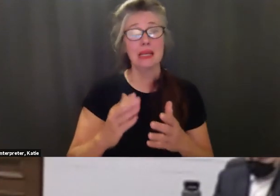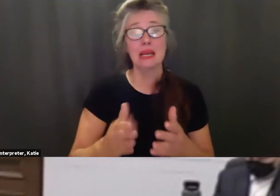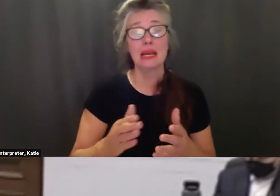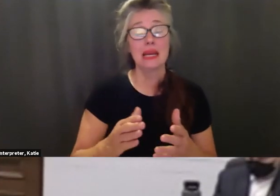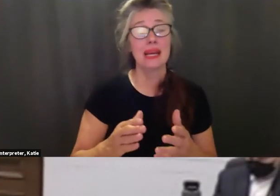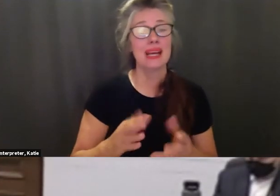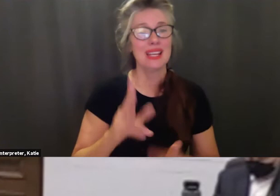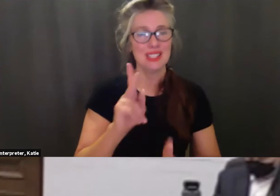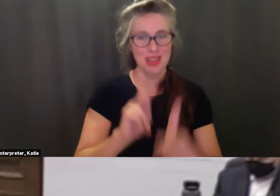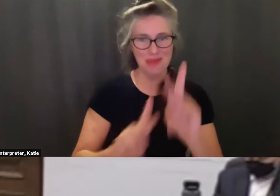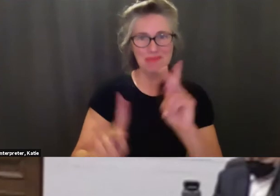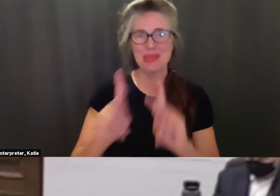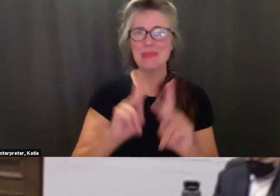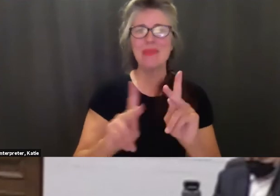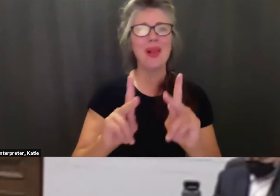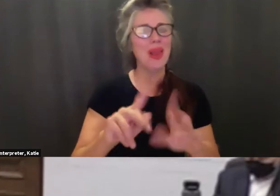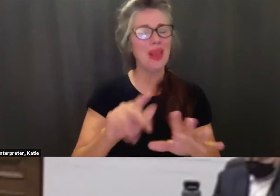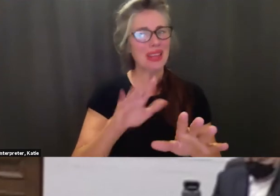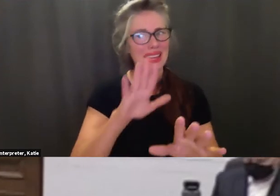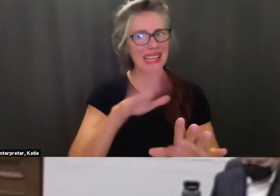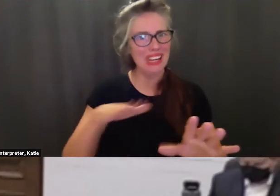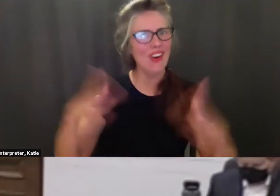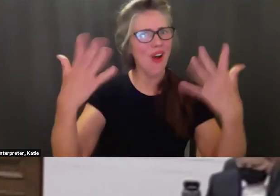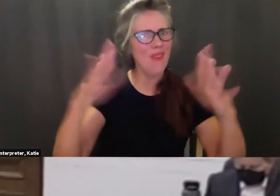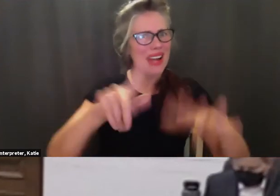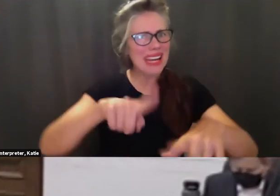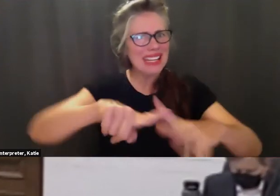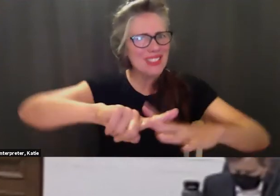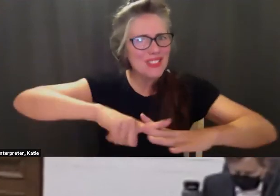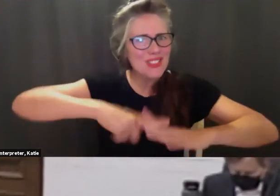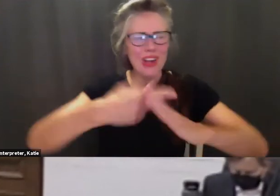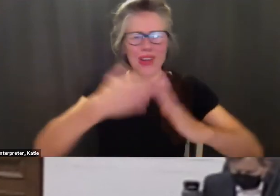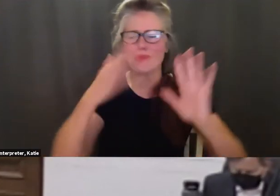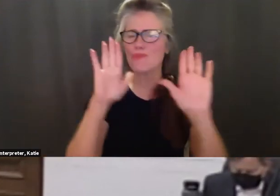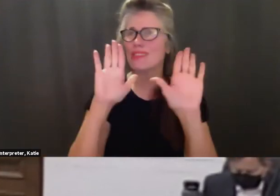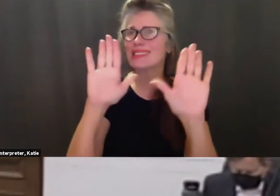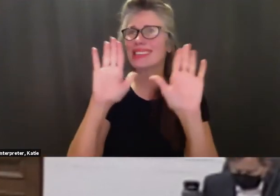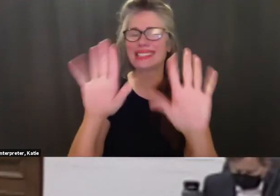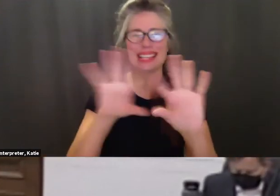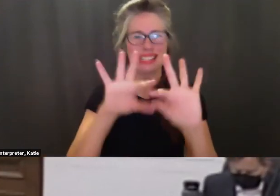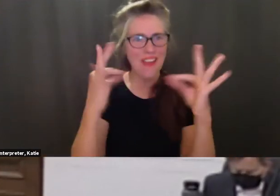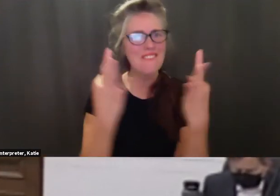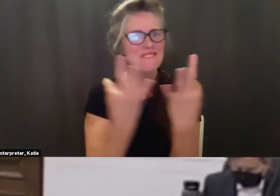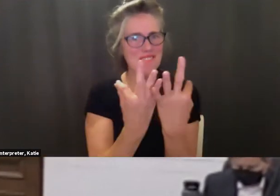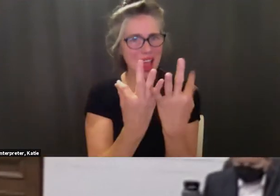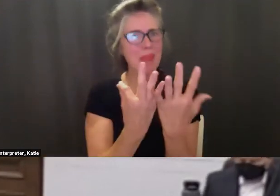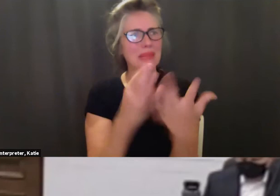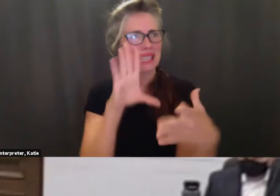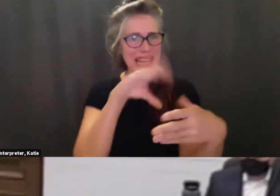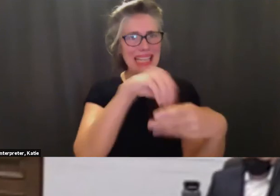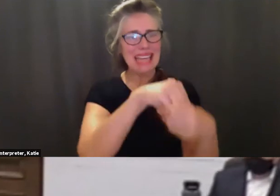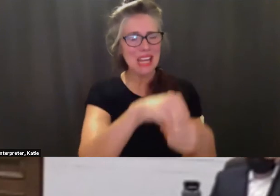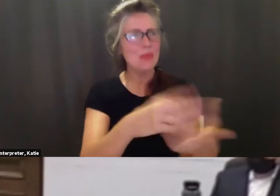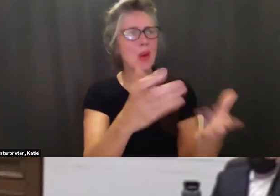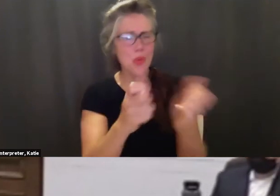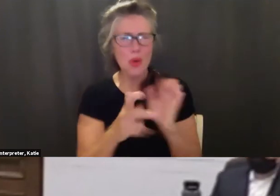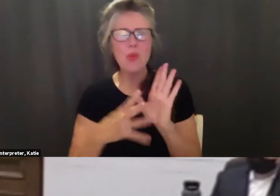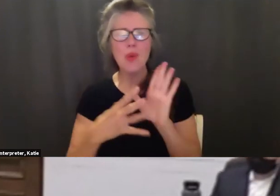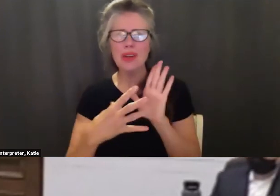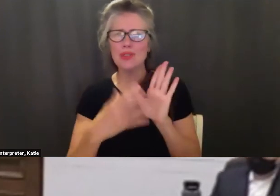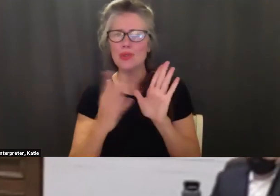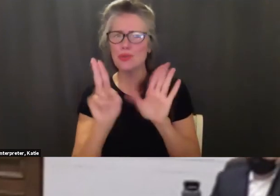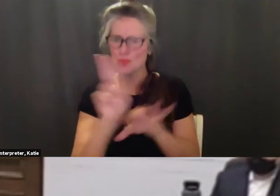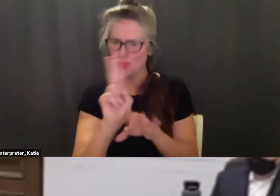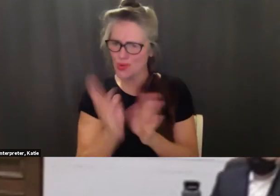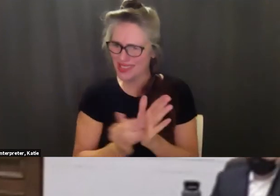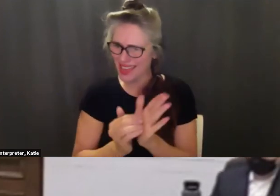with regard to family engagement that we want to make sure are duplicated. But we also know that there